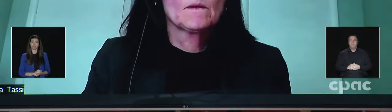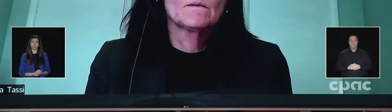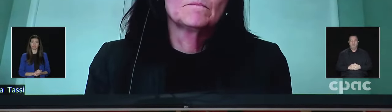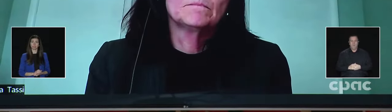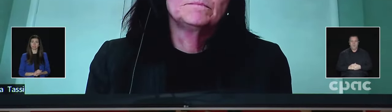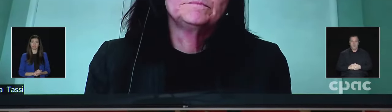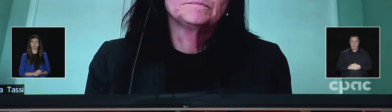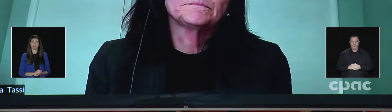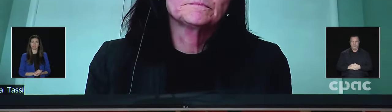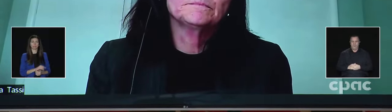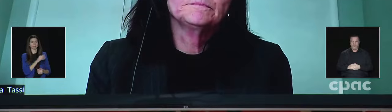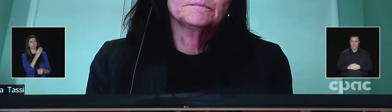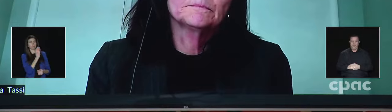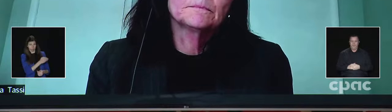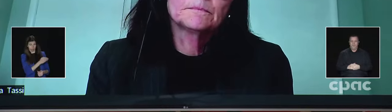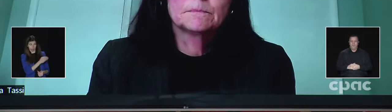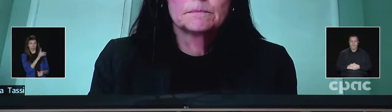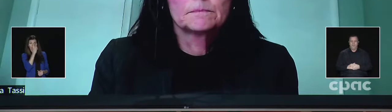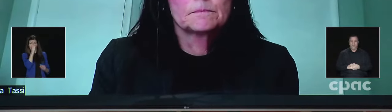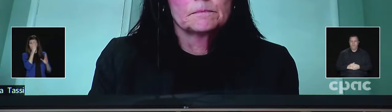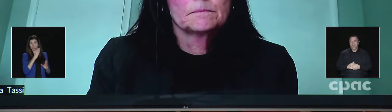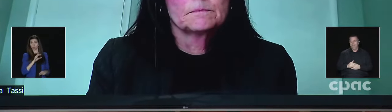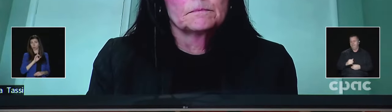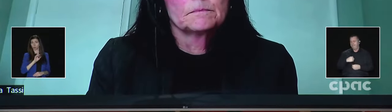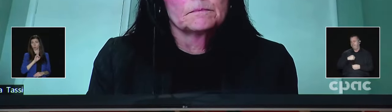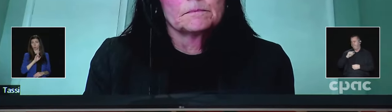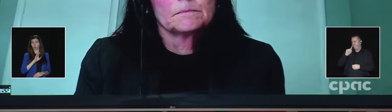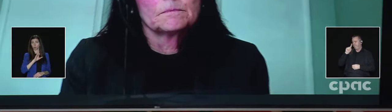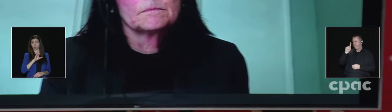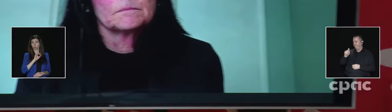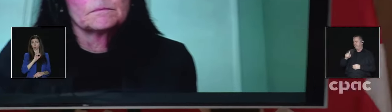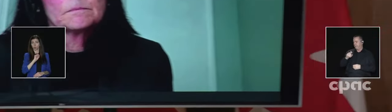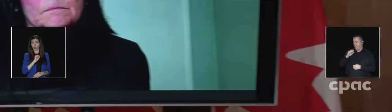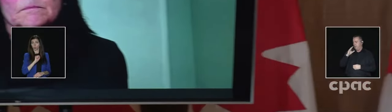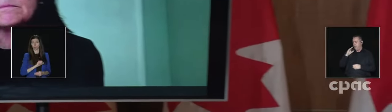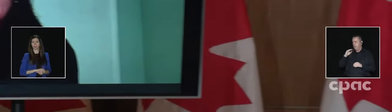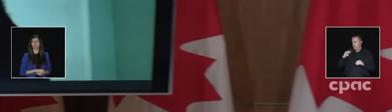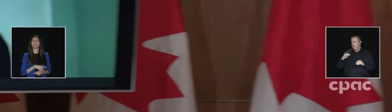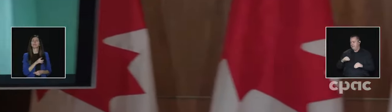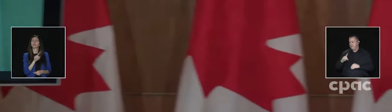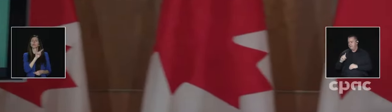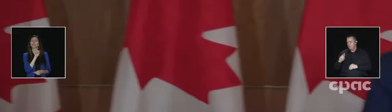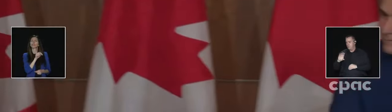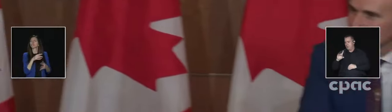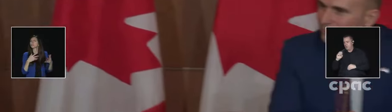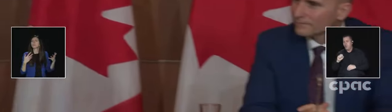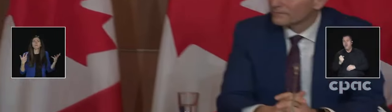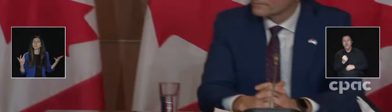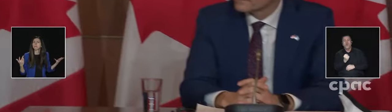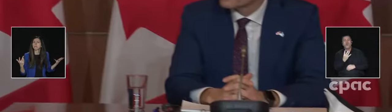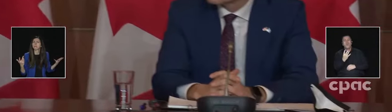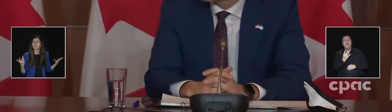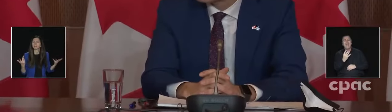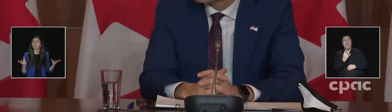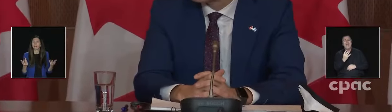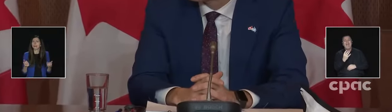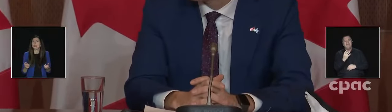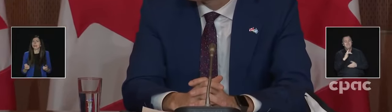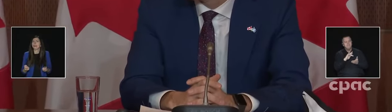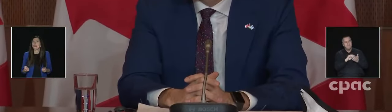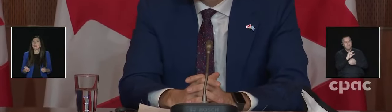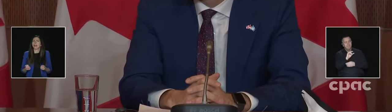From Minister Duclos. What do we know about how many courses of antiviral like Paxlovid would be